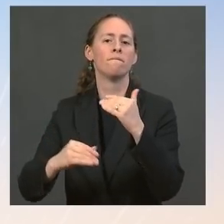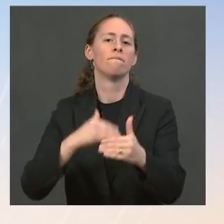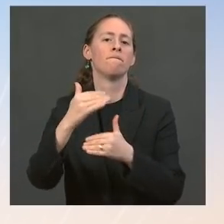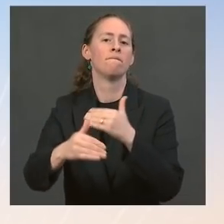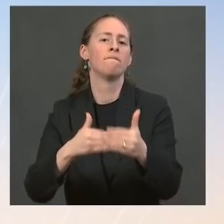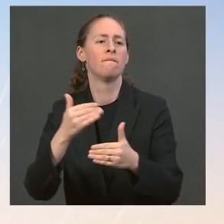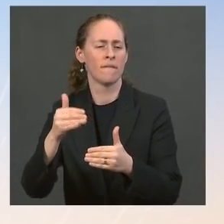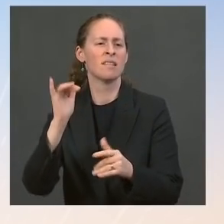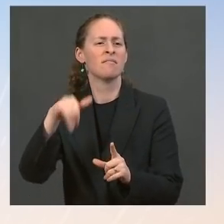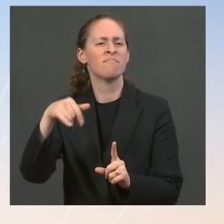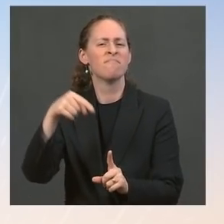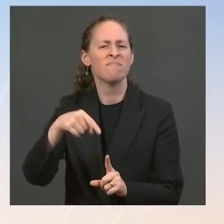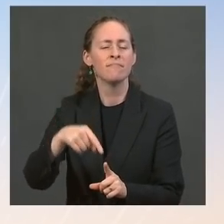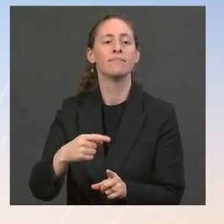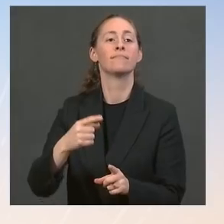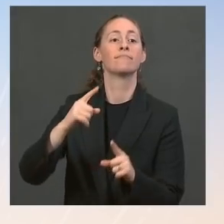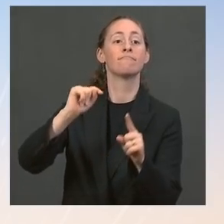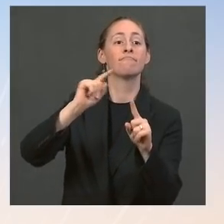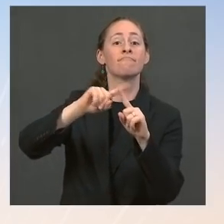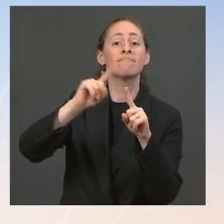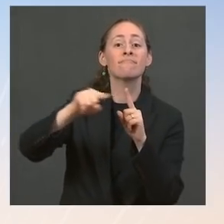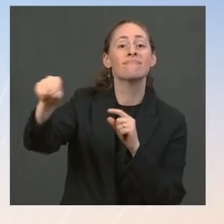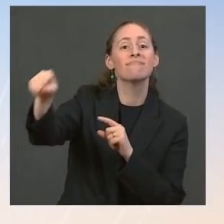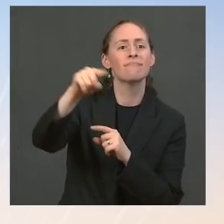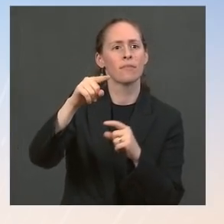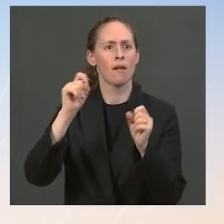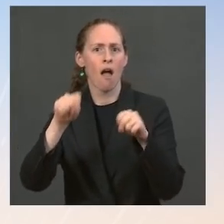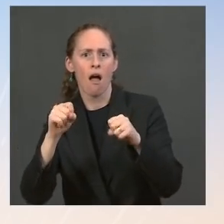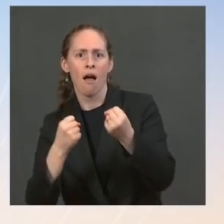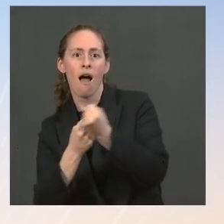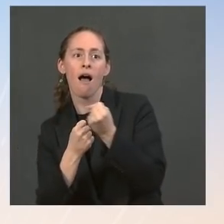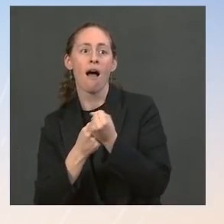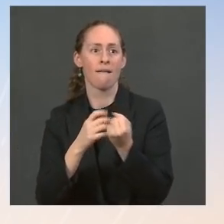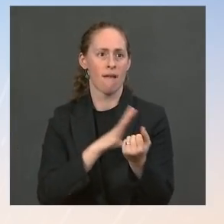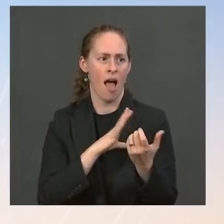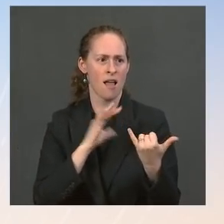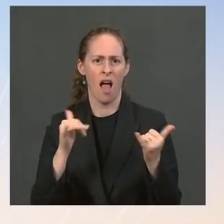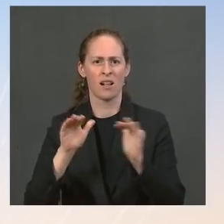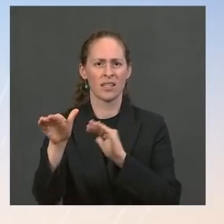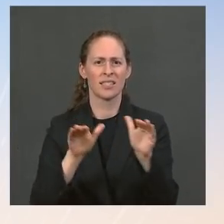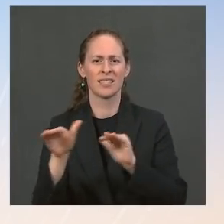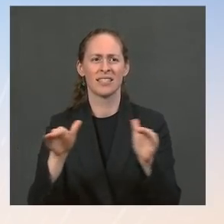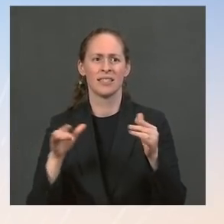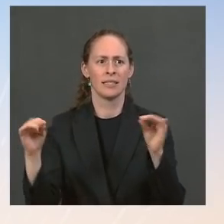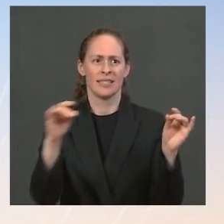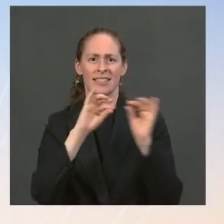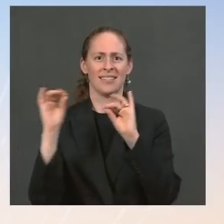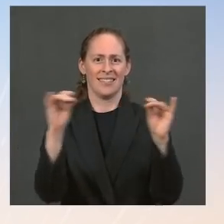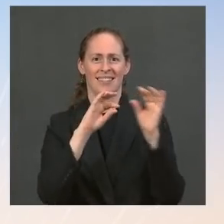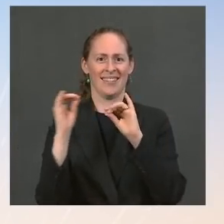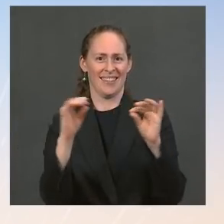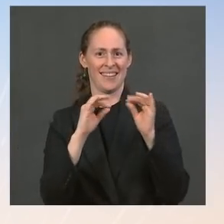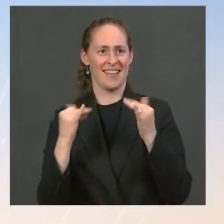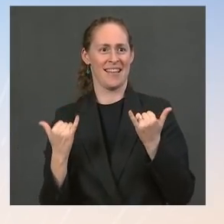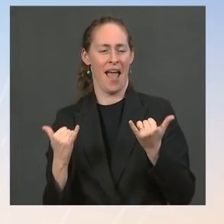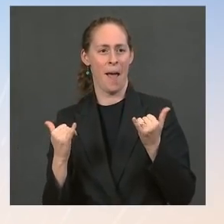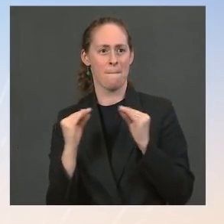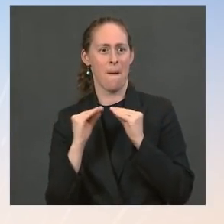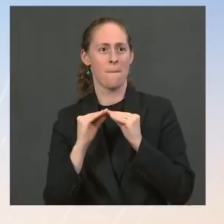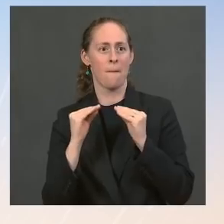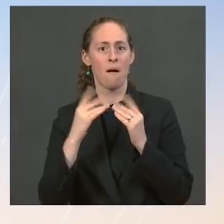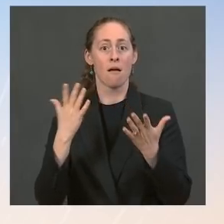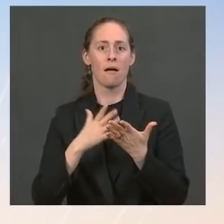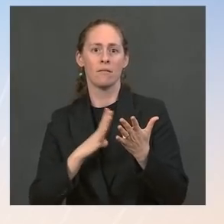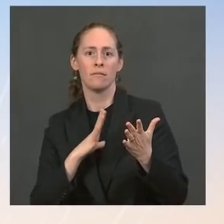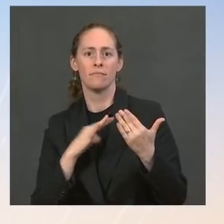more members would be out there advocating for what was important to them. That's happening. We would hopefully see more willingness to compromise. That's happening